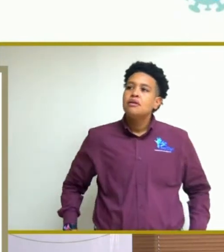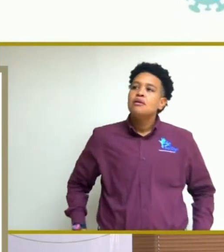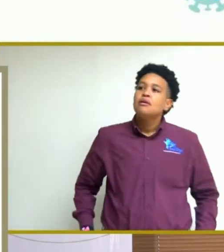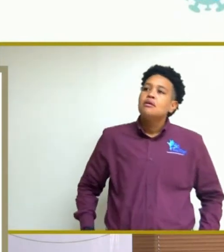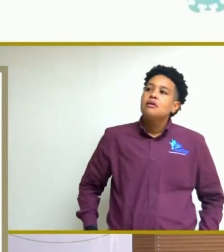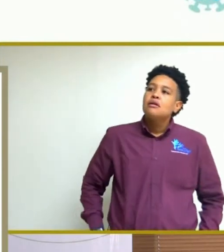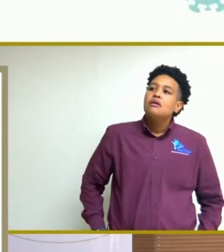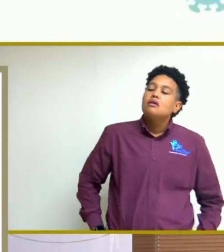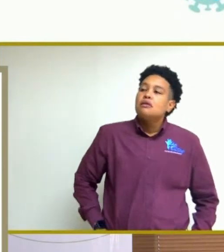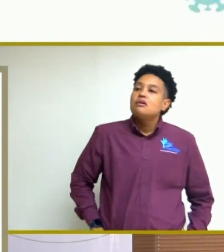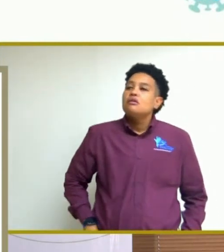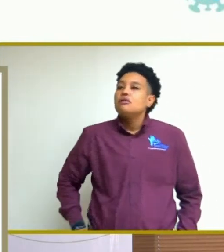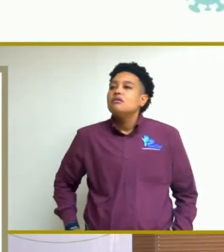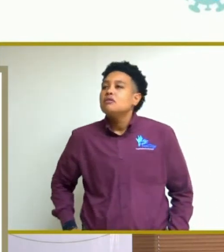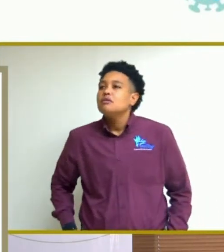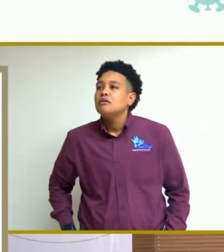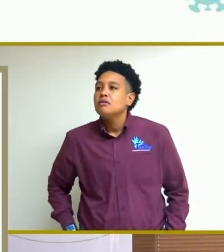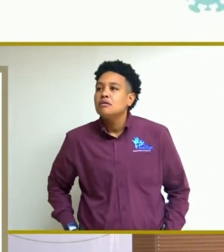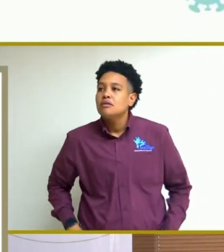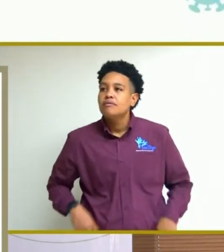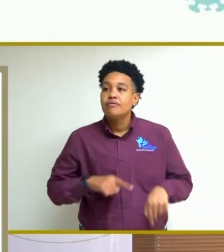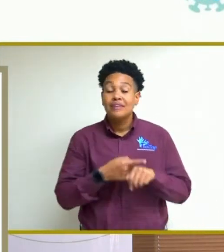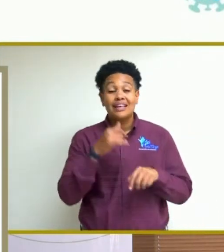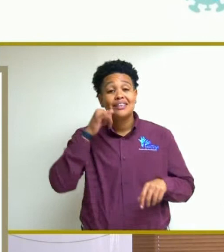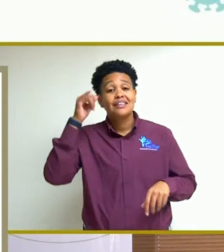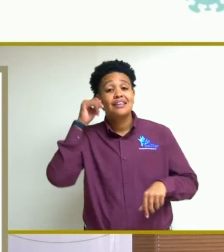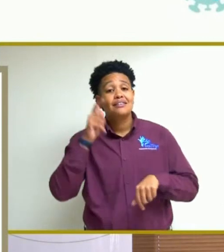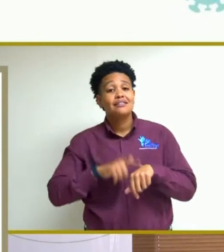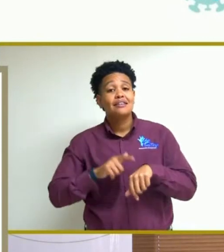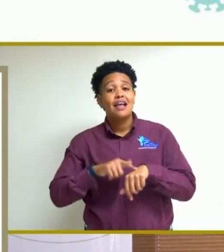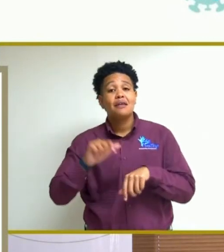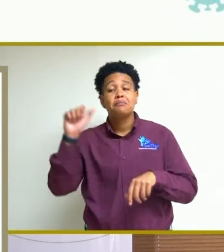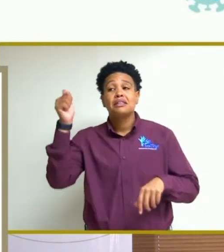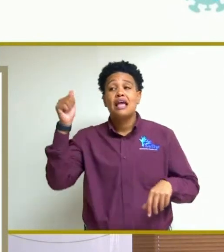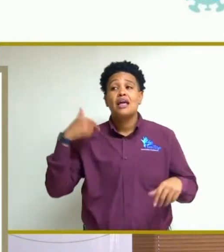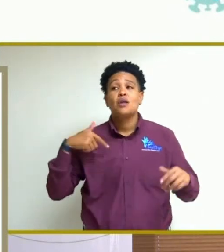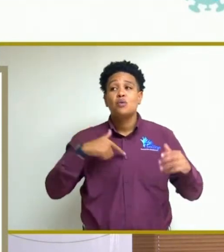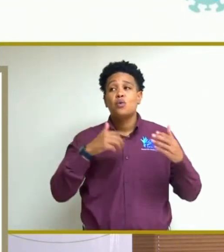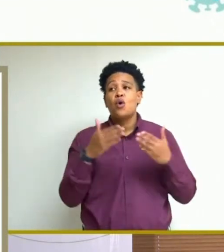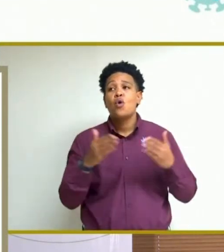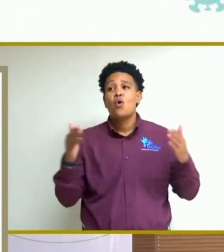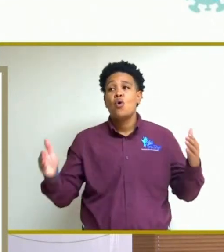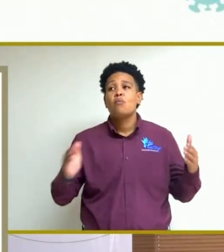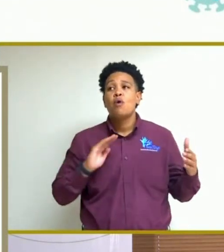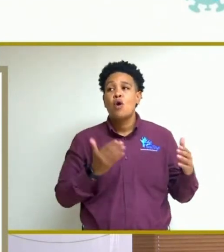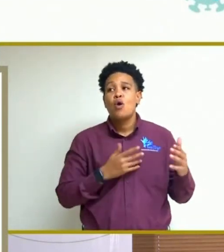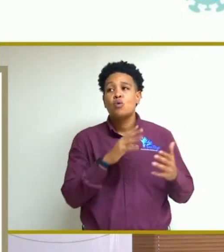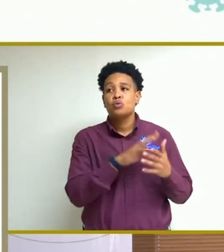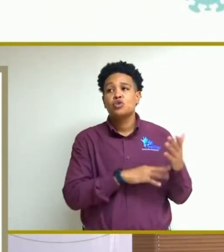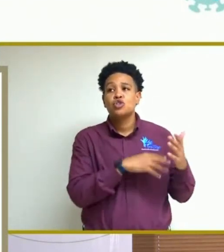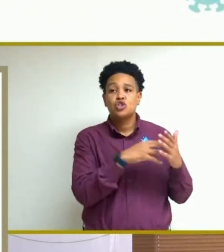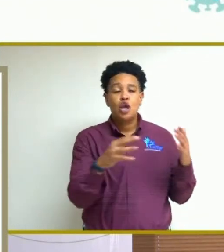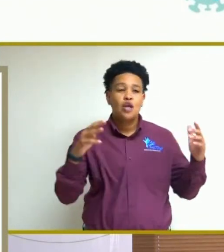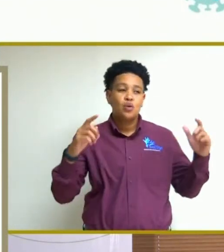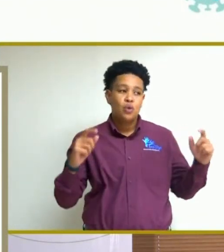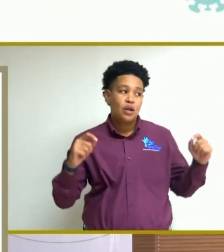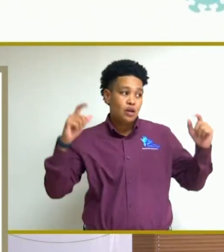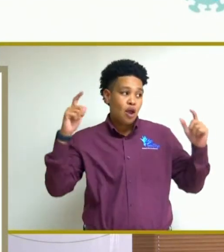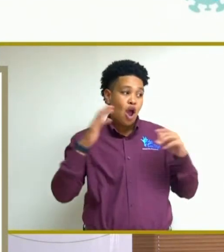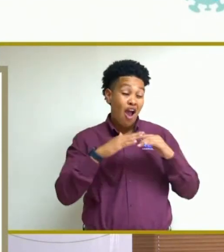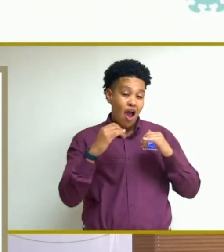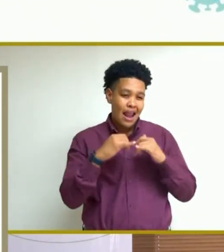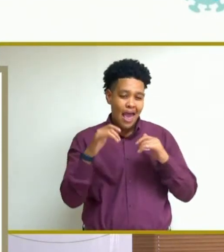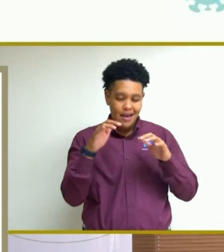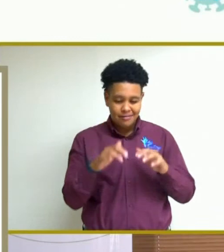Now, starting yesterday at 10 o'clock, we opened our scheduling portal. We